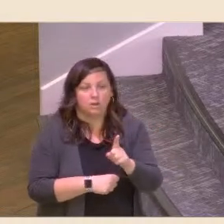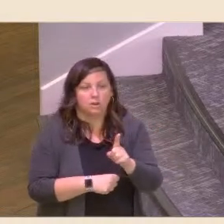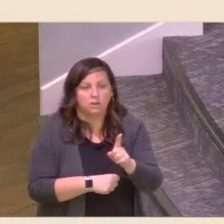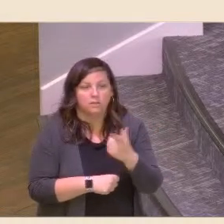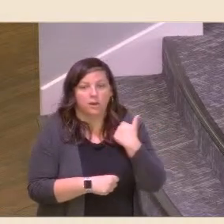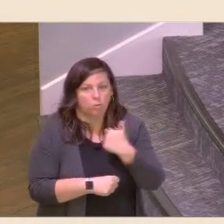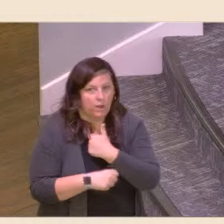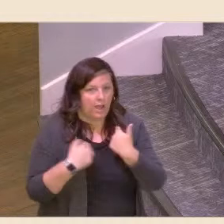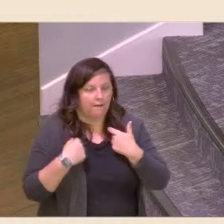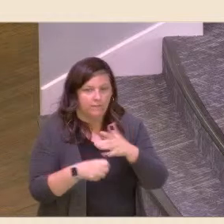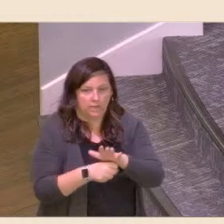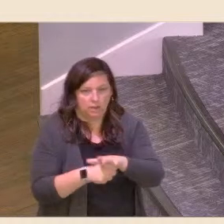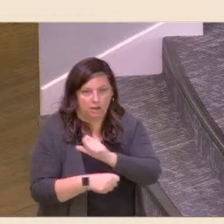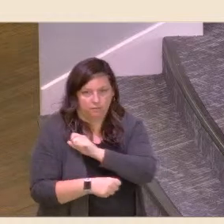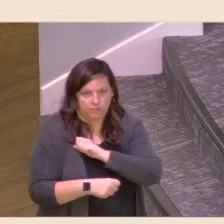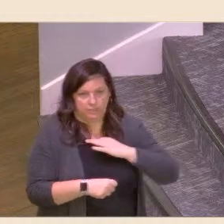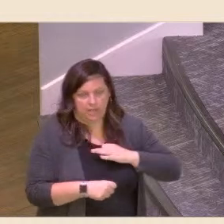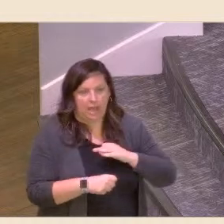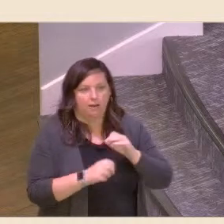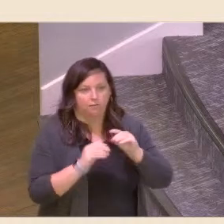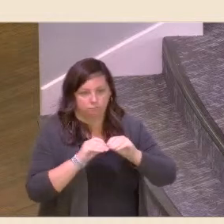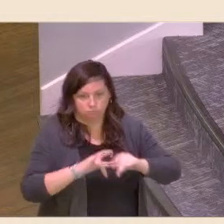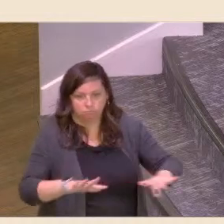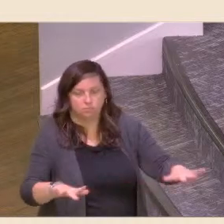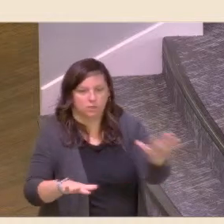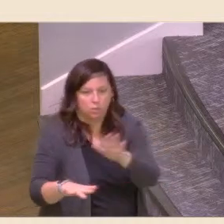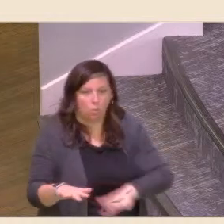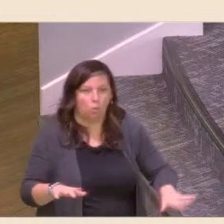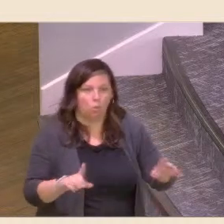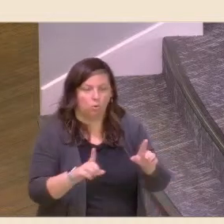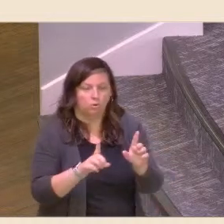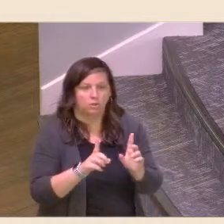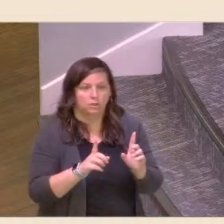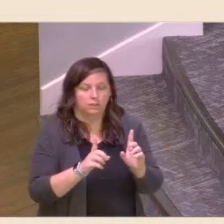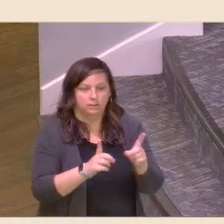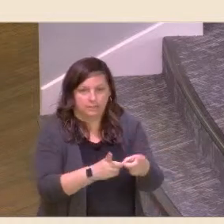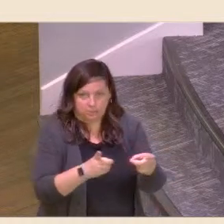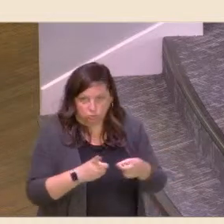the district, and it's based off of FTE counts and needs at each school.